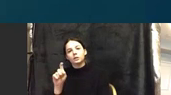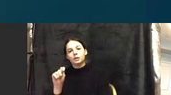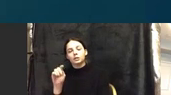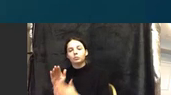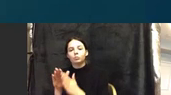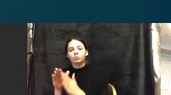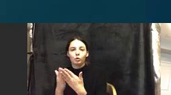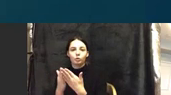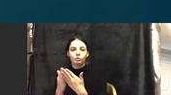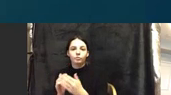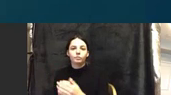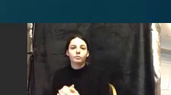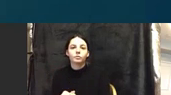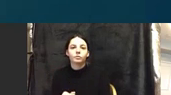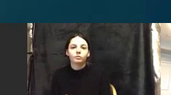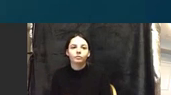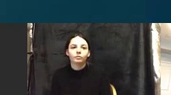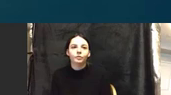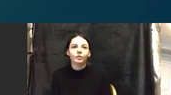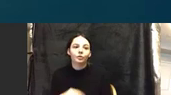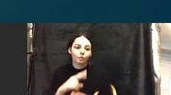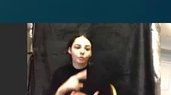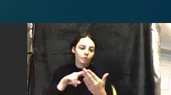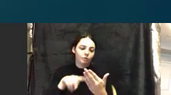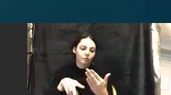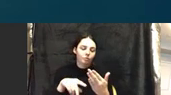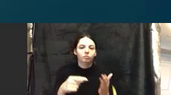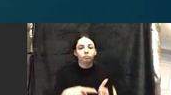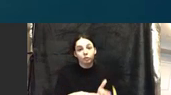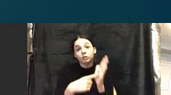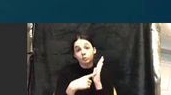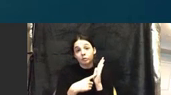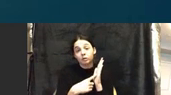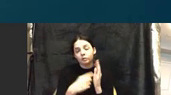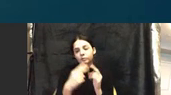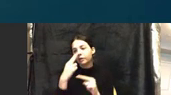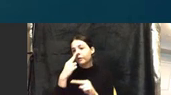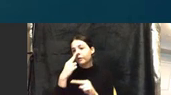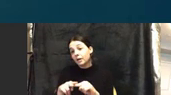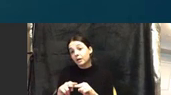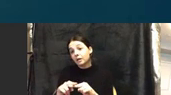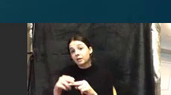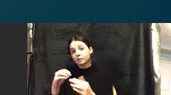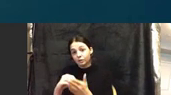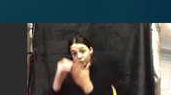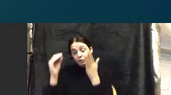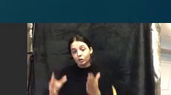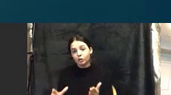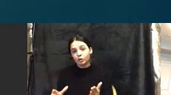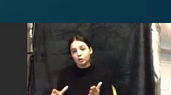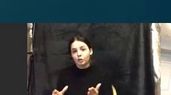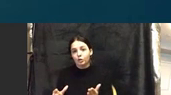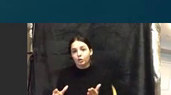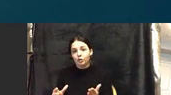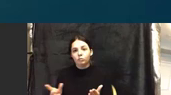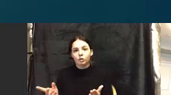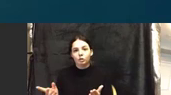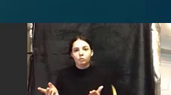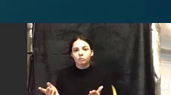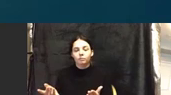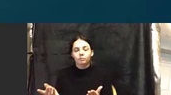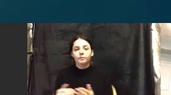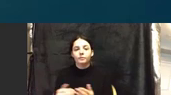We read because we're told to. We read because it's fun, again, to learn, to entertain. I'd love to know if you